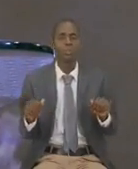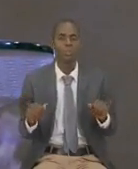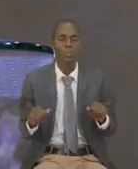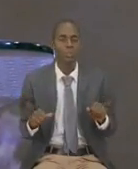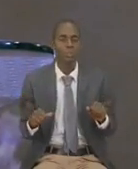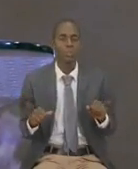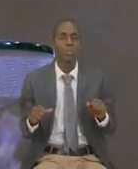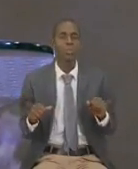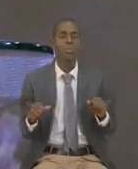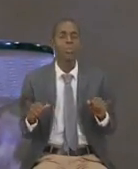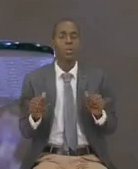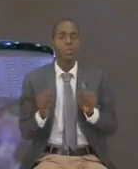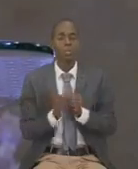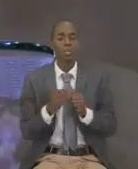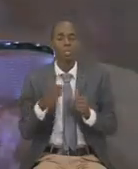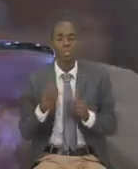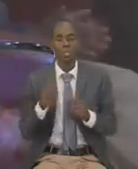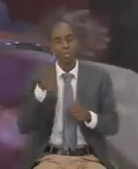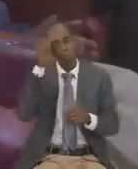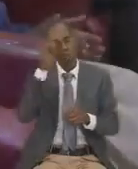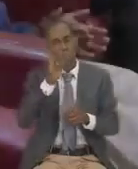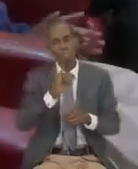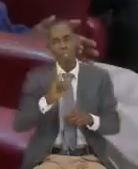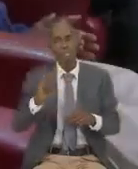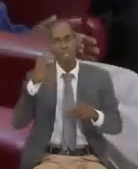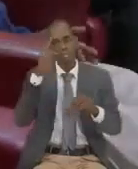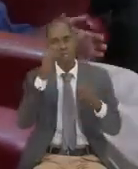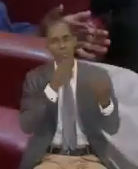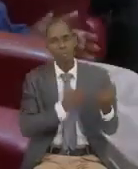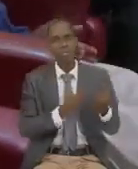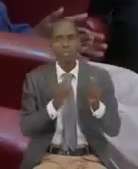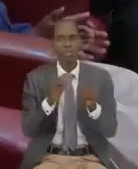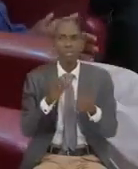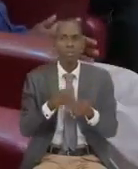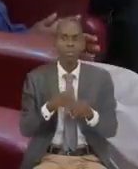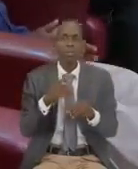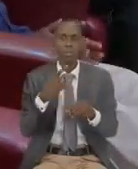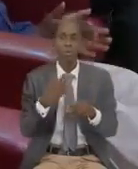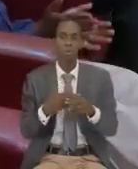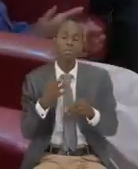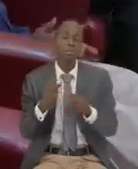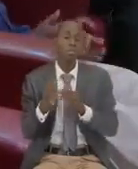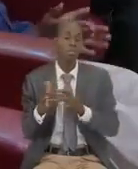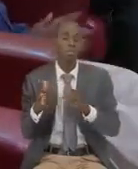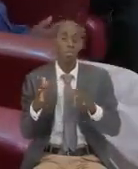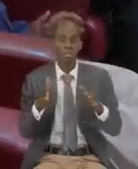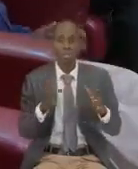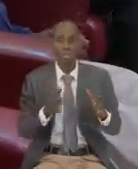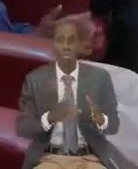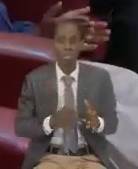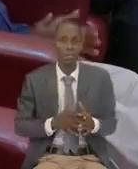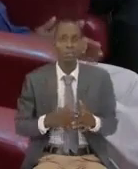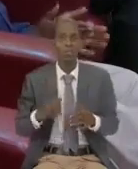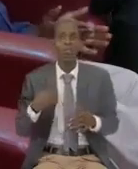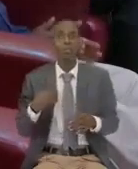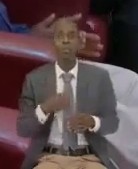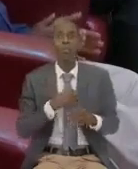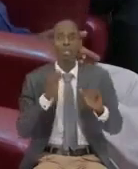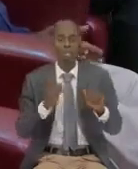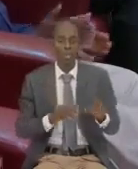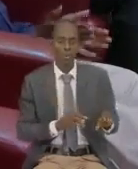impossible. With the comprehensive faith in the name of